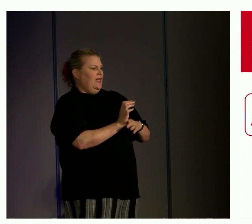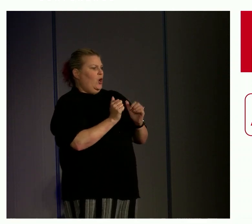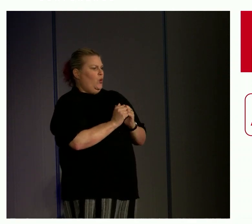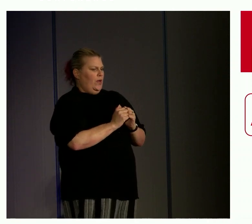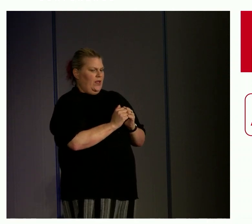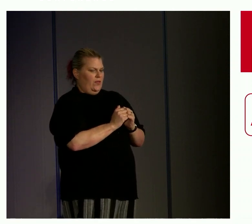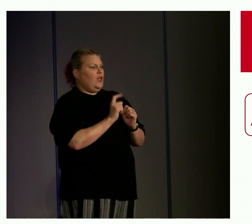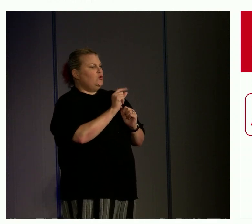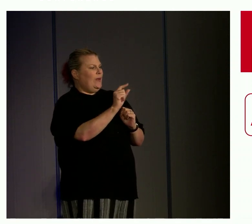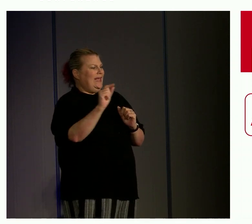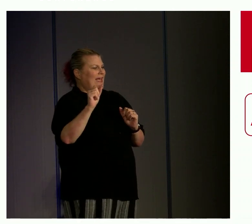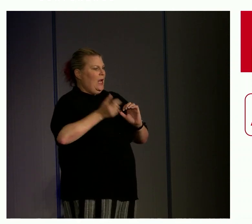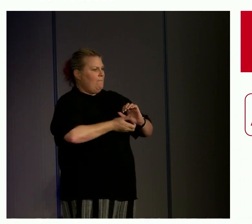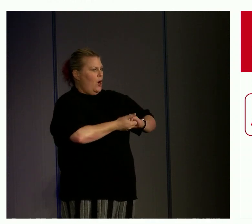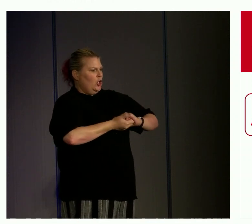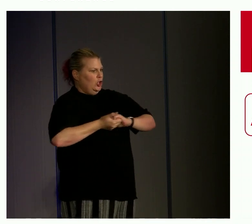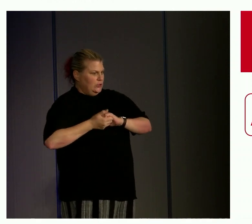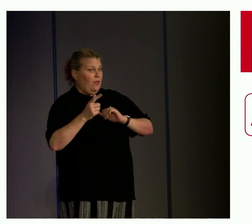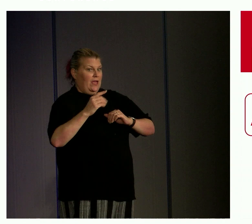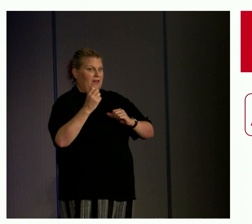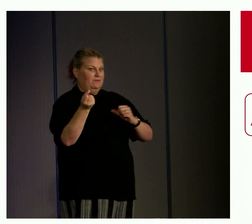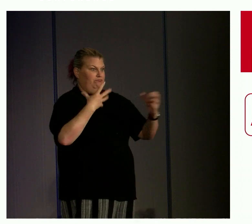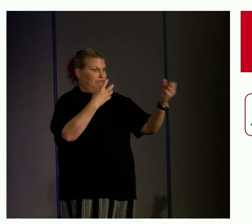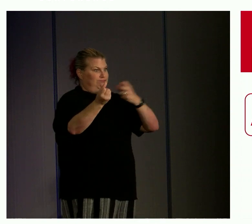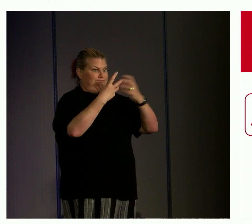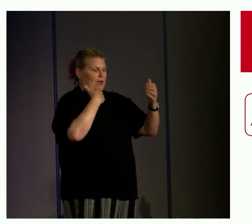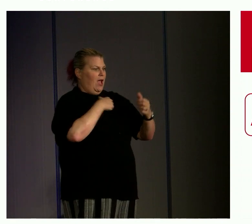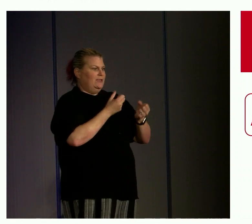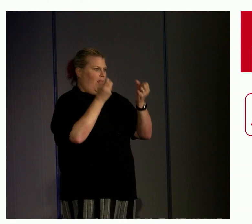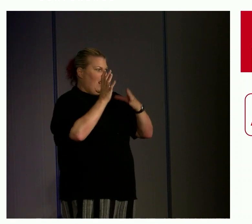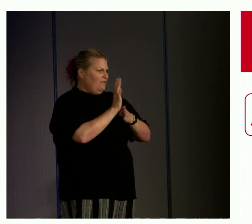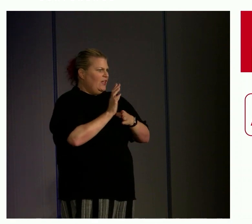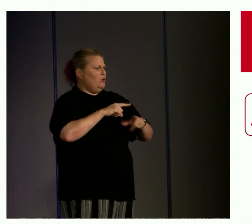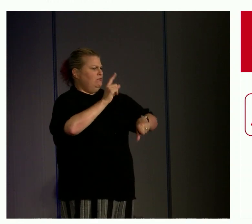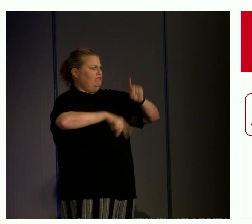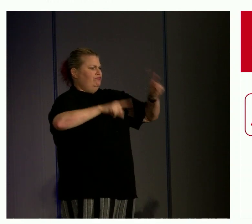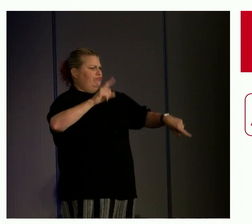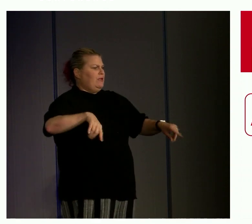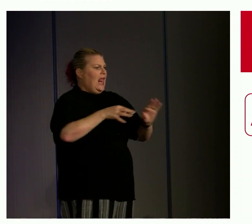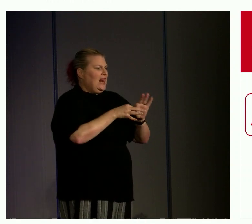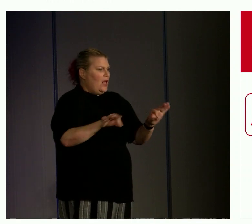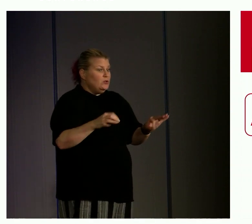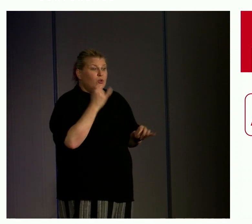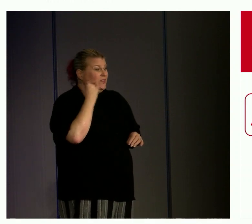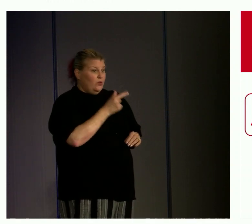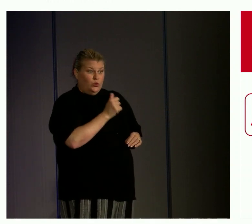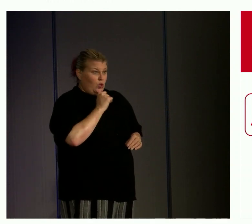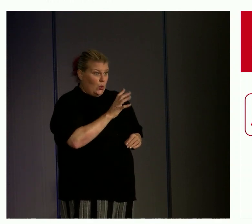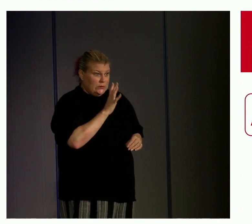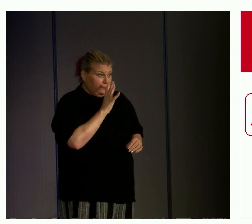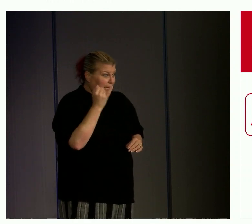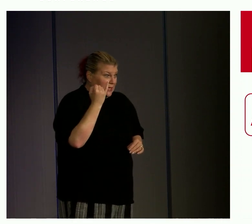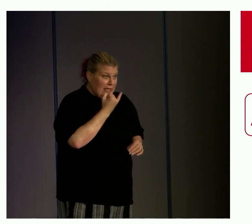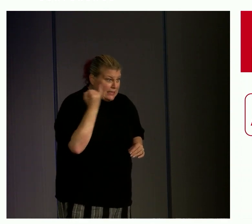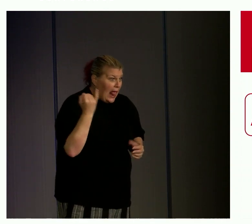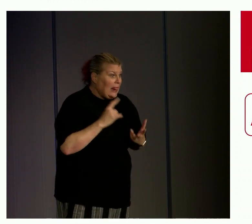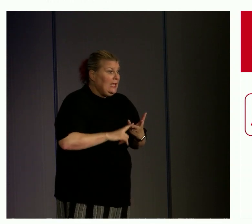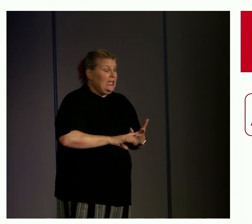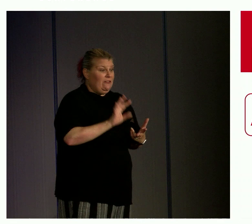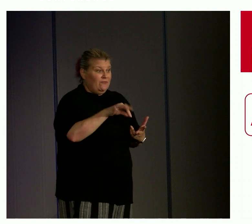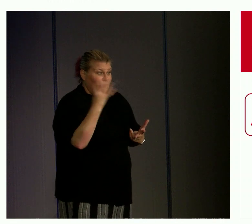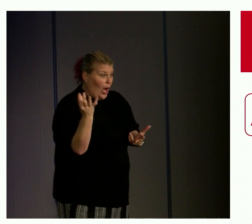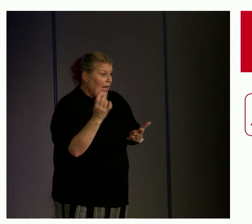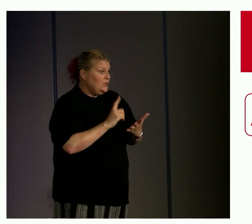20 partners. They have shared a lot of videos in various languages, so even if you don't speak Italian, French,